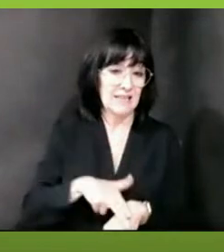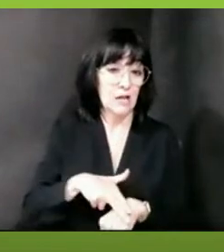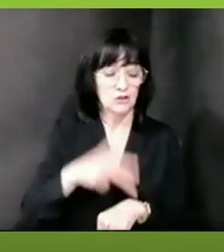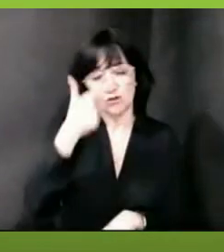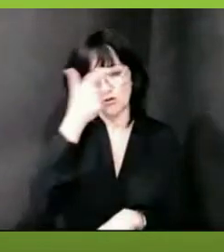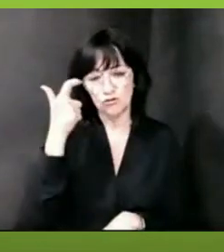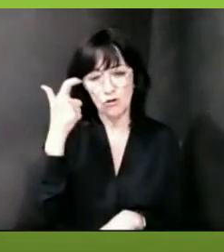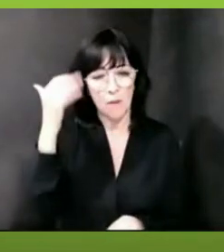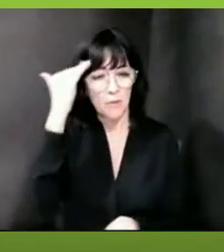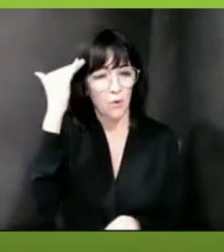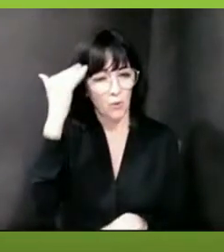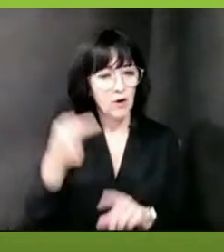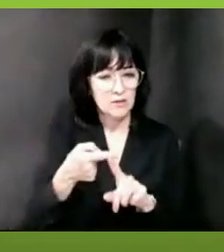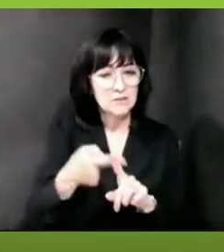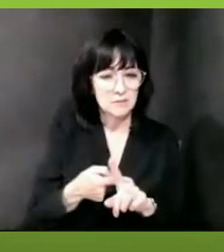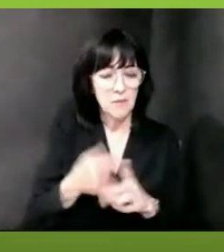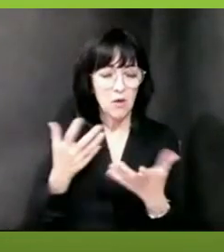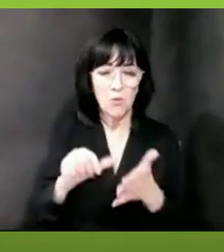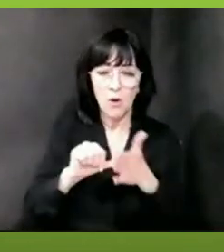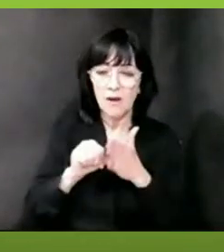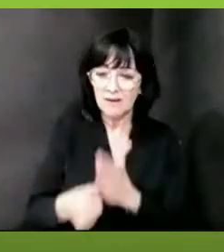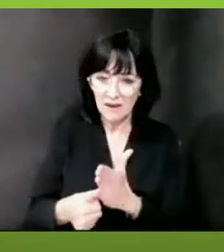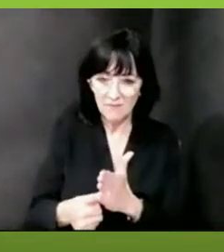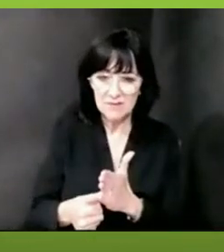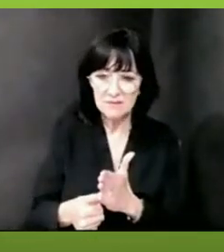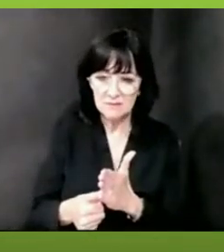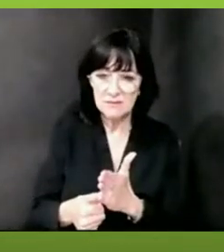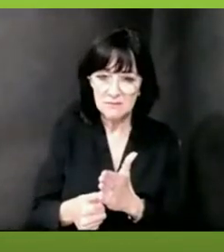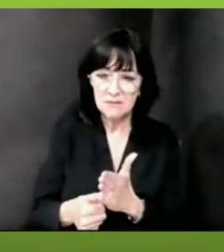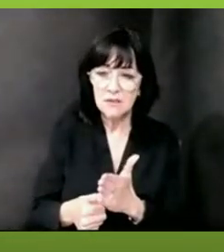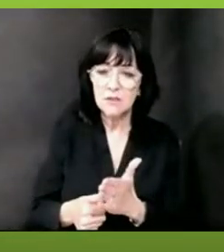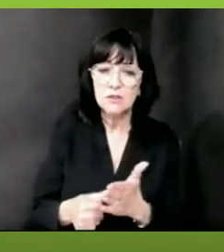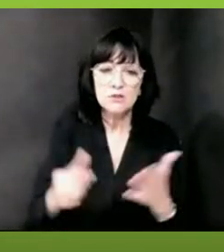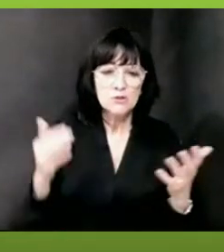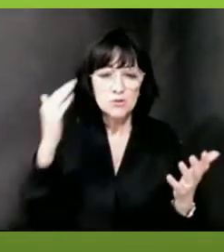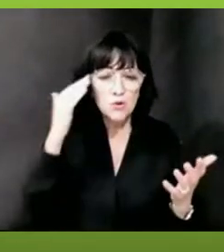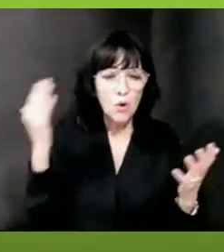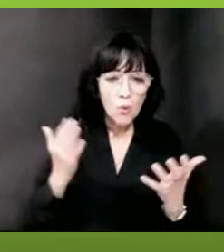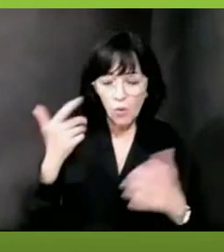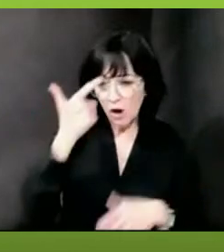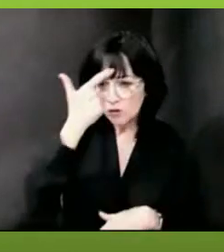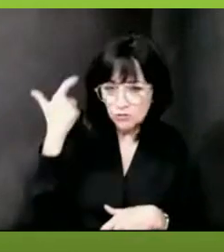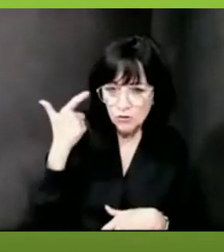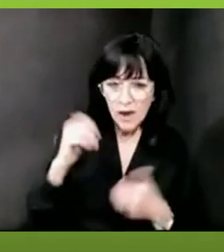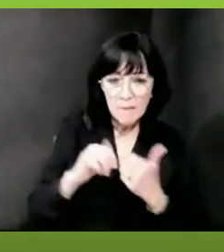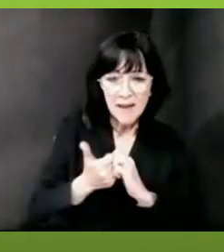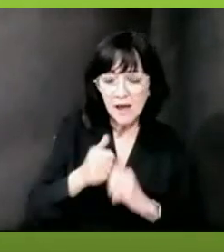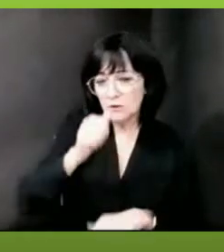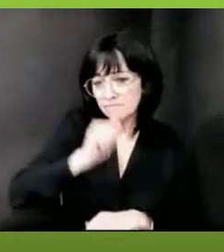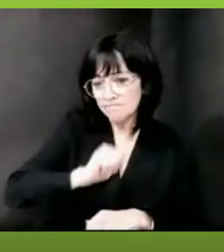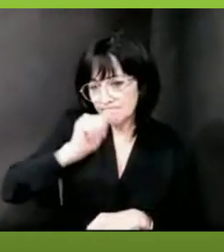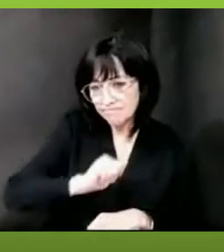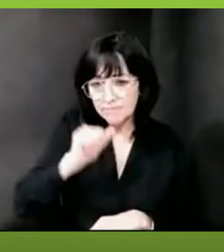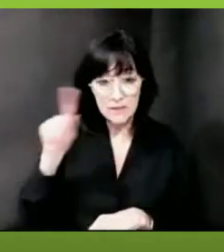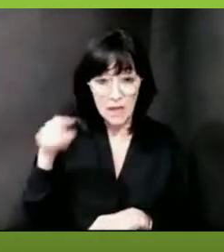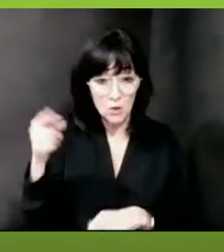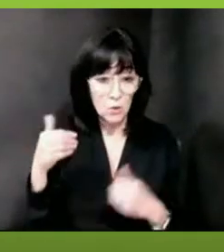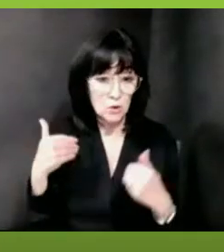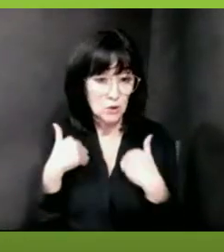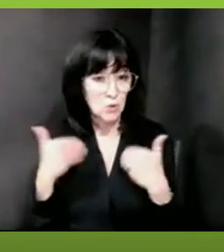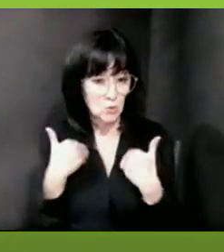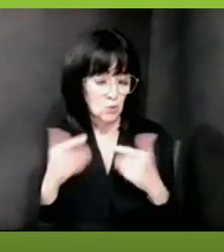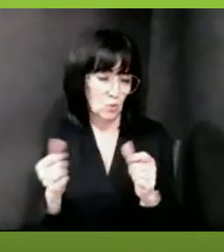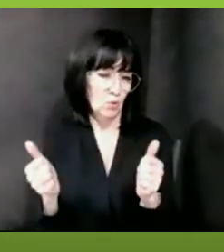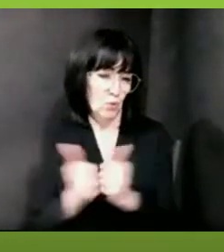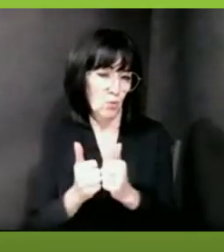we want to emphasize the importance of knowing what trauma is and how to deal with it in not only youth, but with adults as